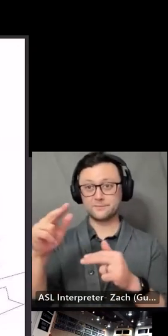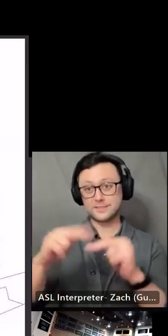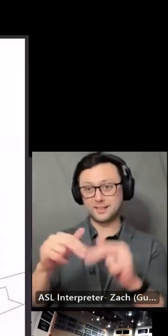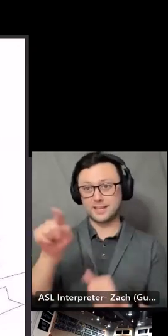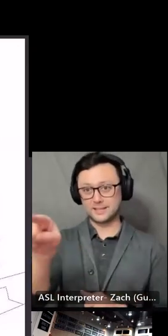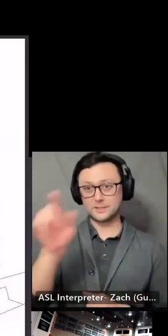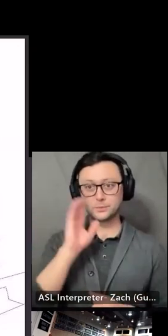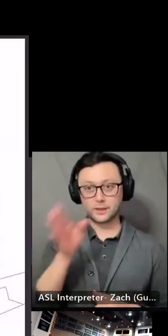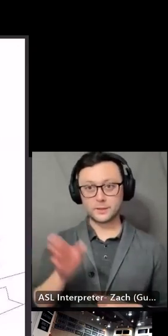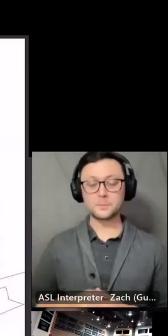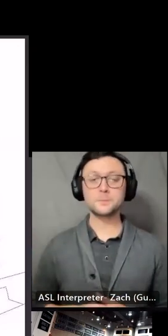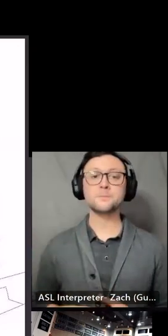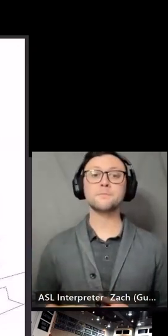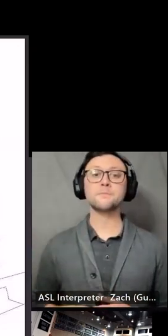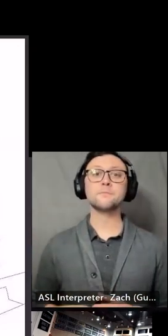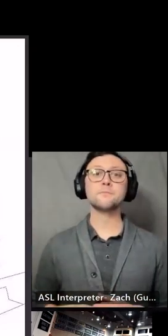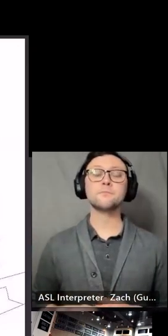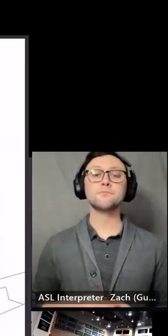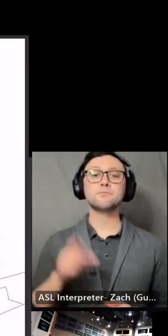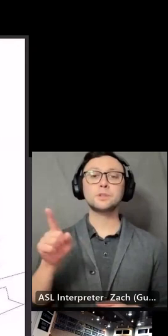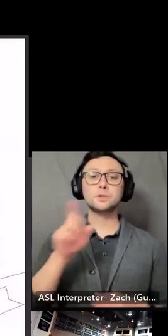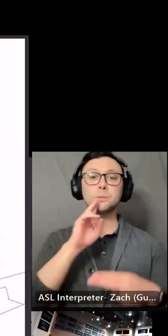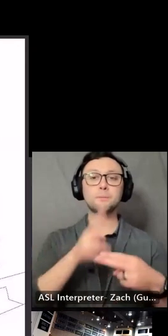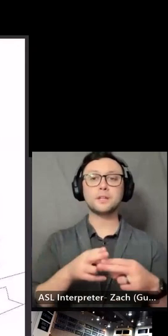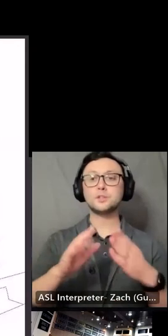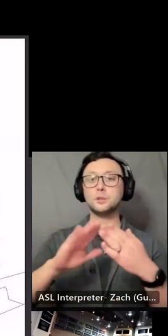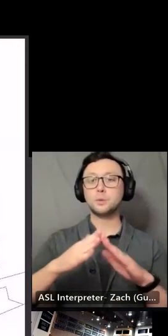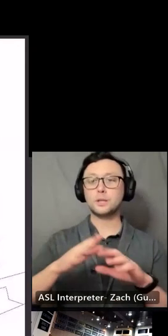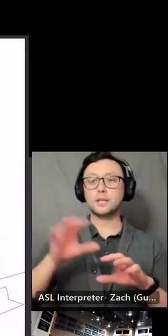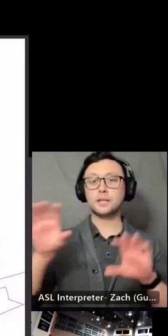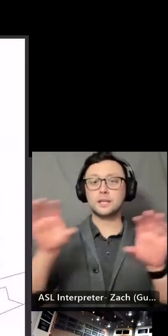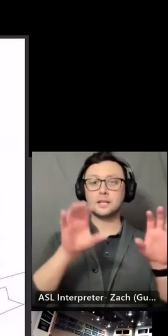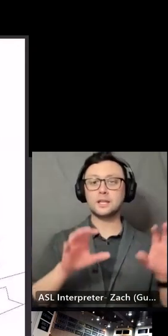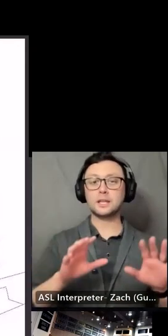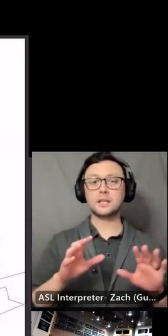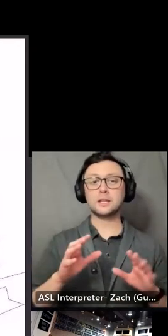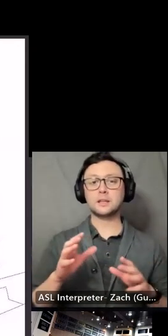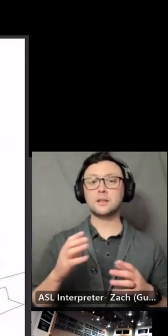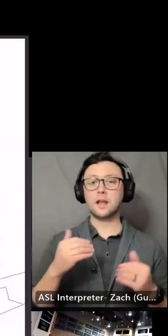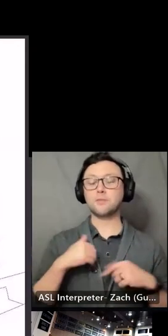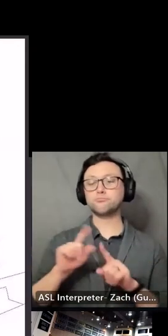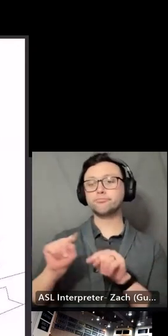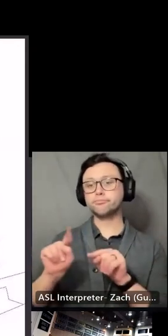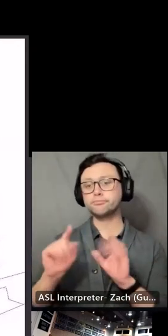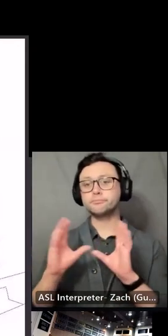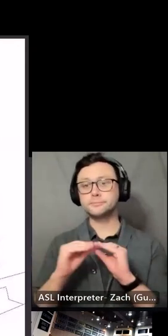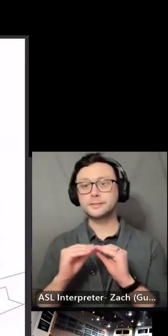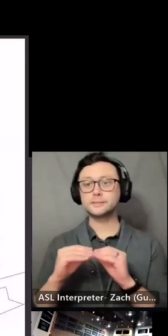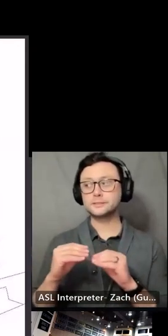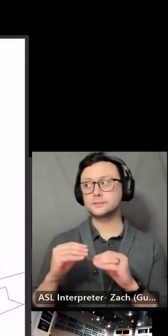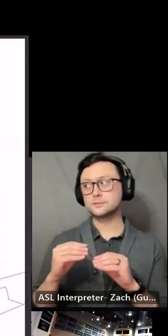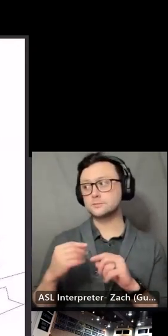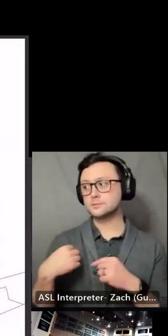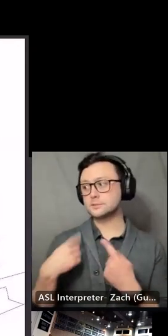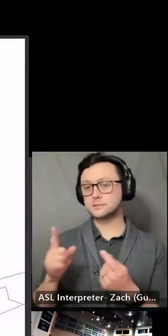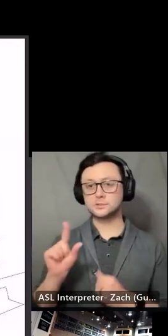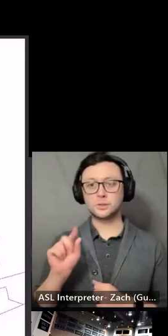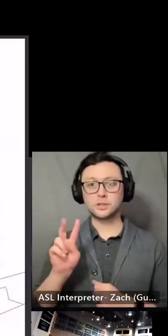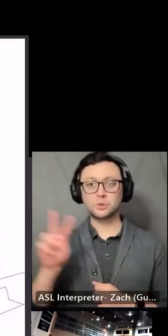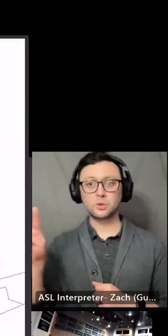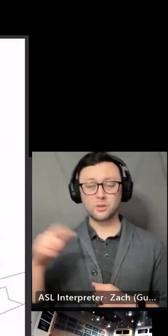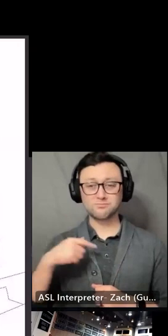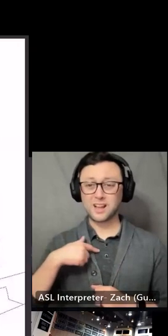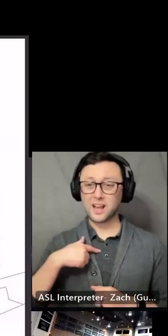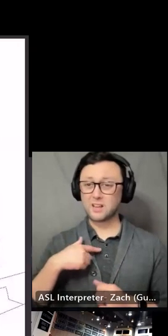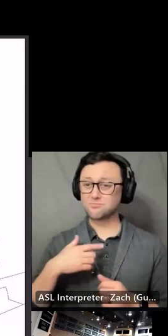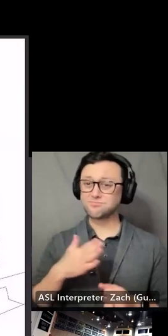You keep mentioning the community meetings that you had, and I actually attended two of the community meetings in fall of 2022. And I said yes. I was really